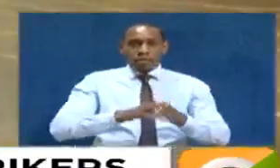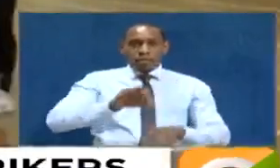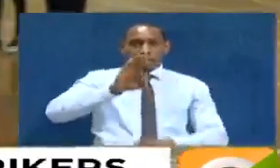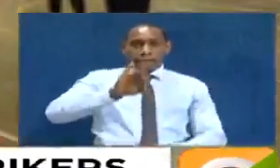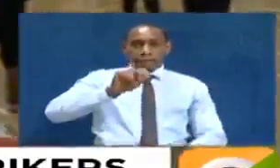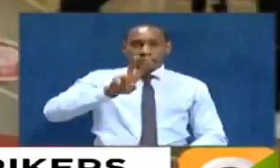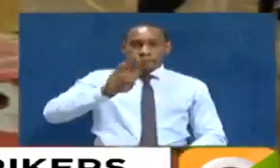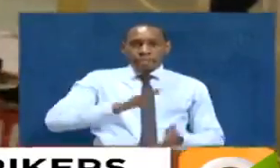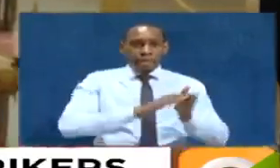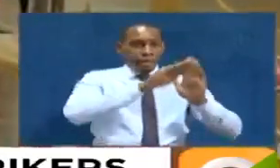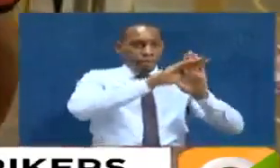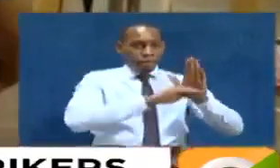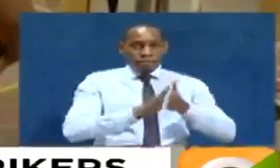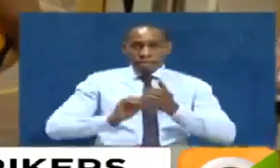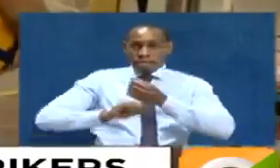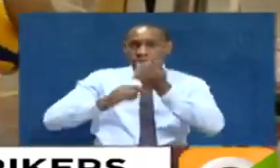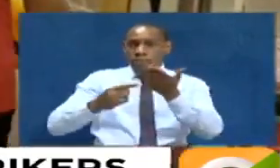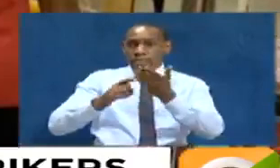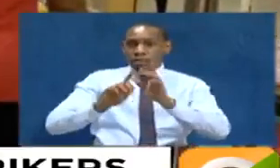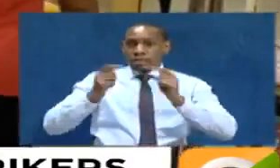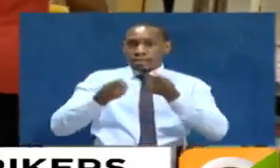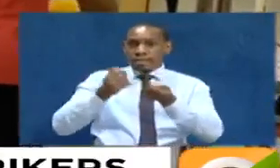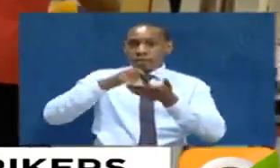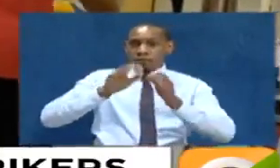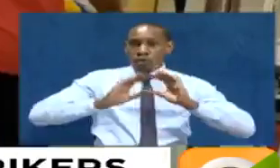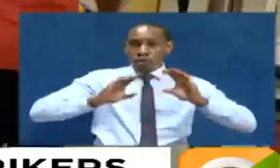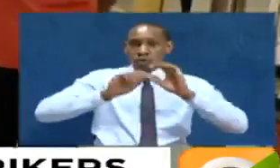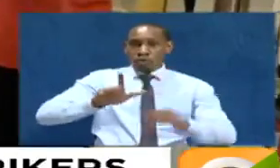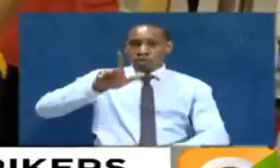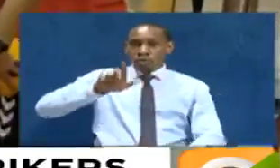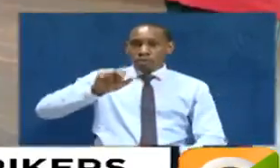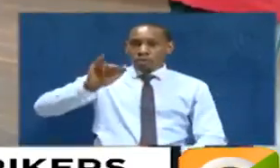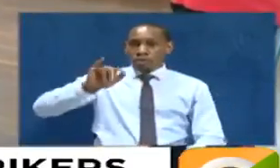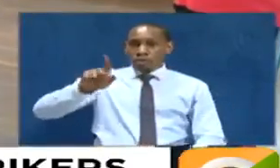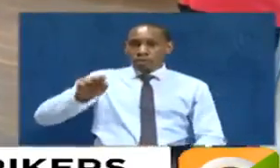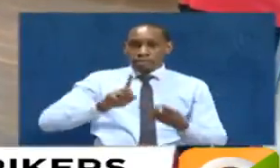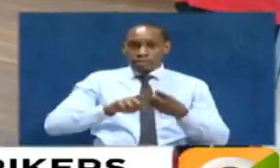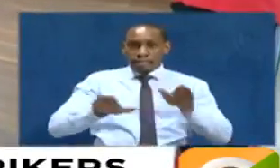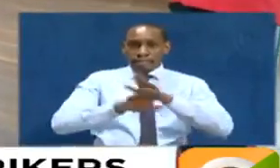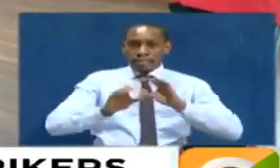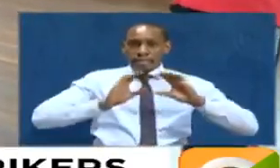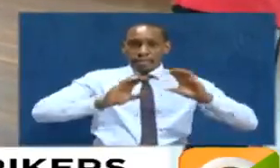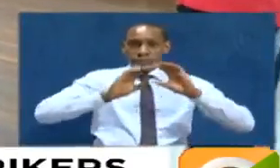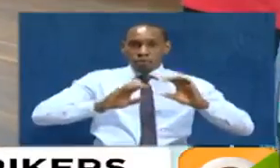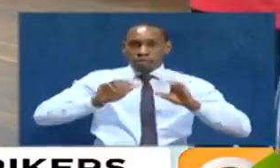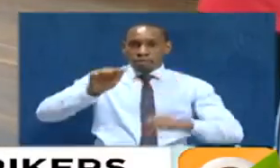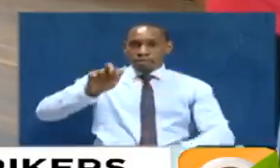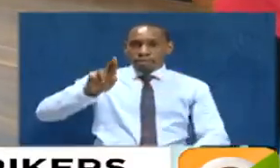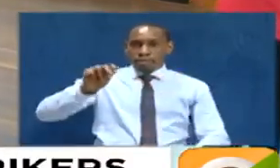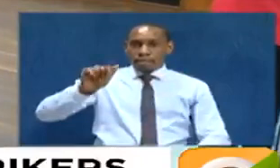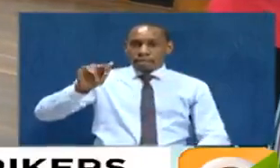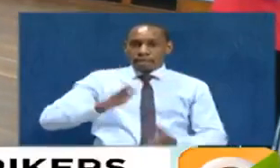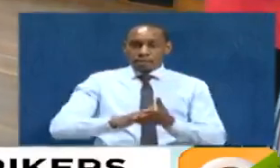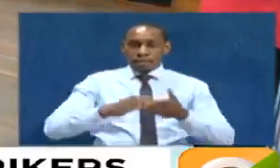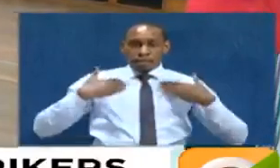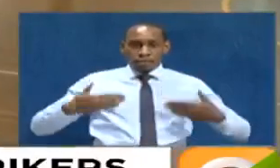program. AFIVB has seconded a technical team that includes head coach Luis Omar de Moura, assistant coach Jefferson Arosti, strength